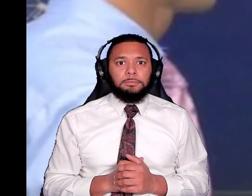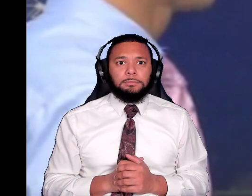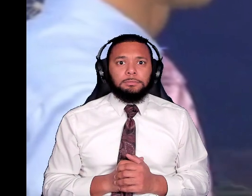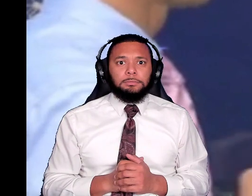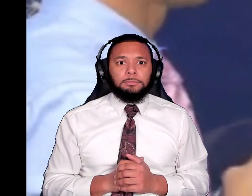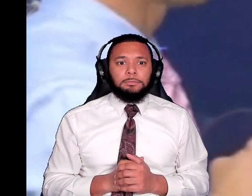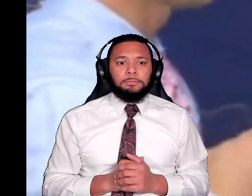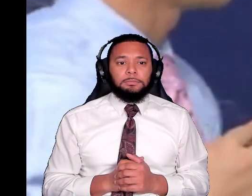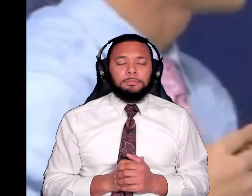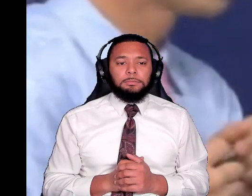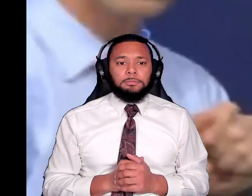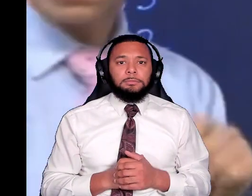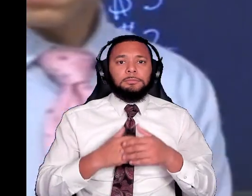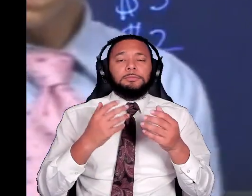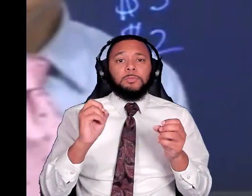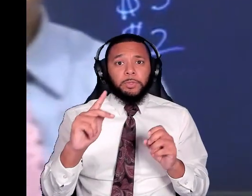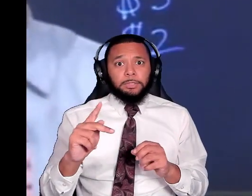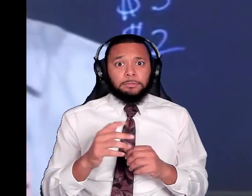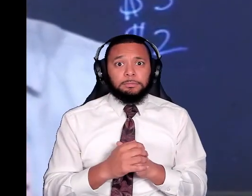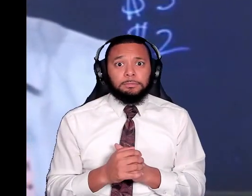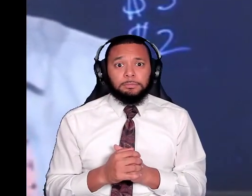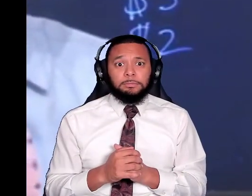x. Okay.